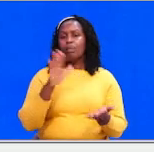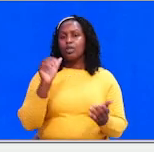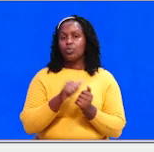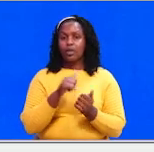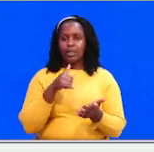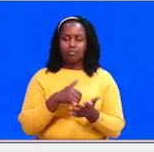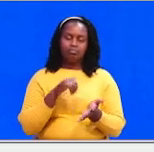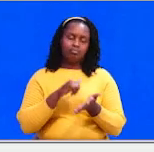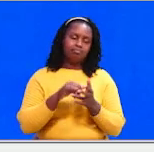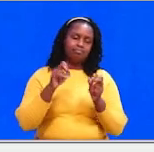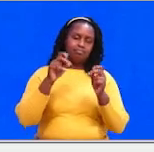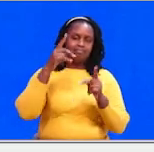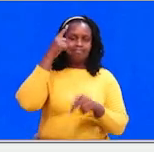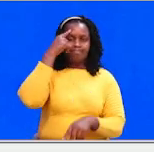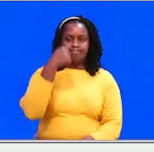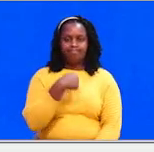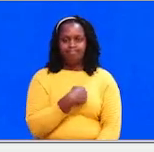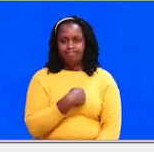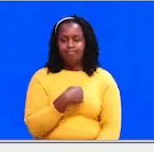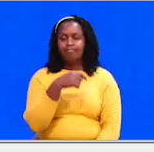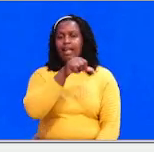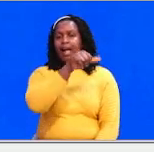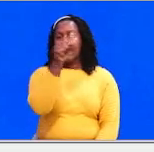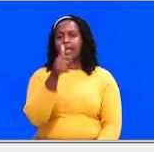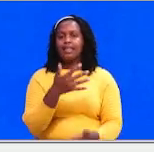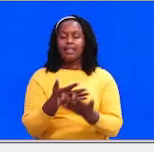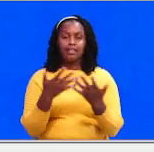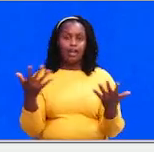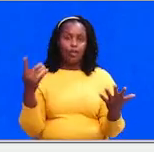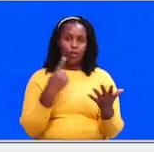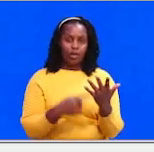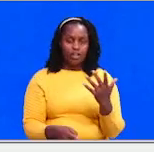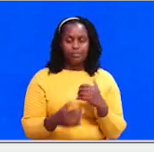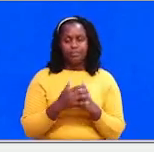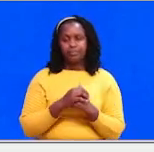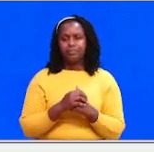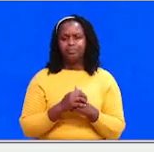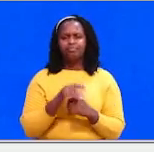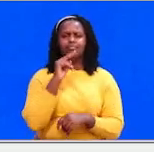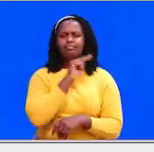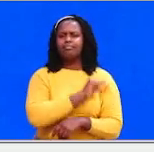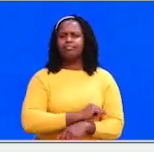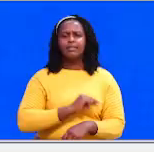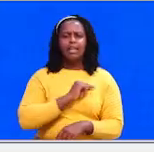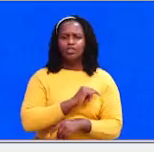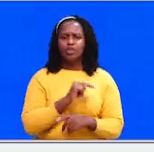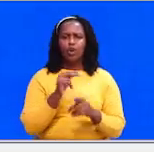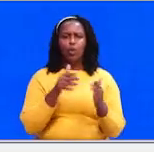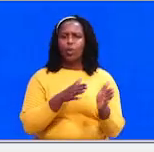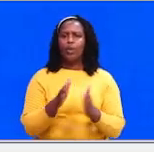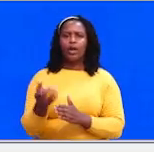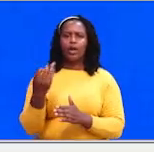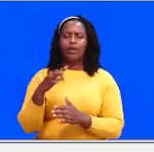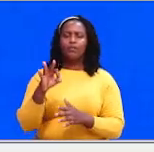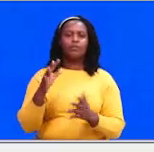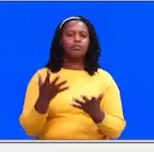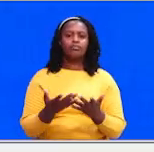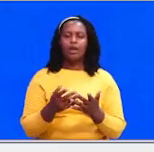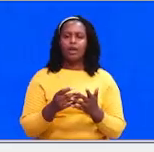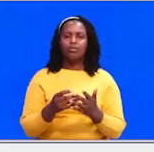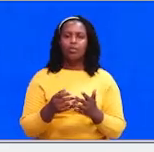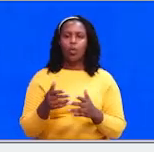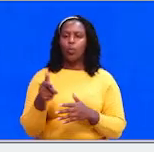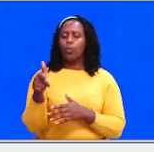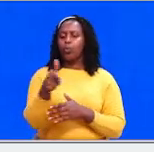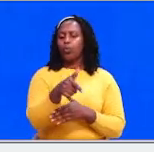a plus to me. And the other thing is that it is natural. It's a natural way of watering your